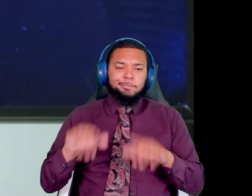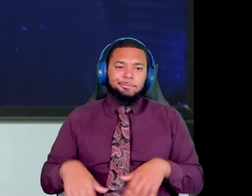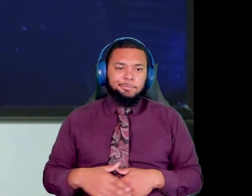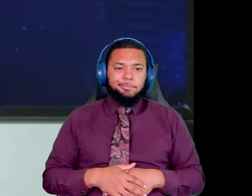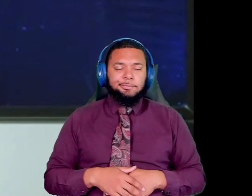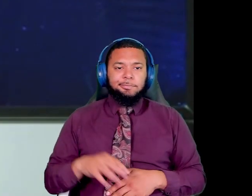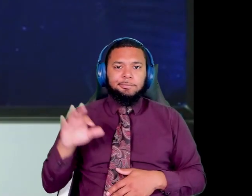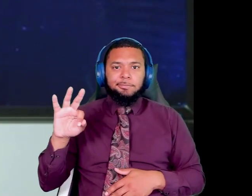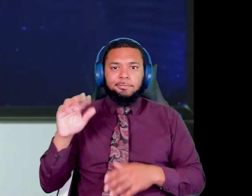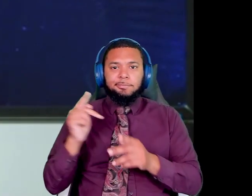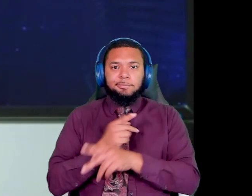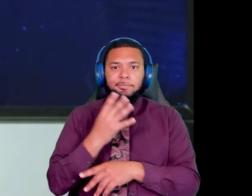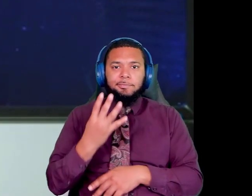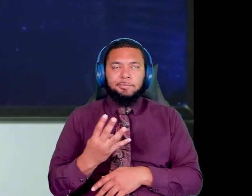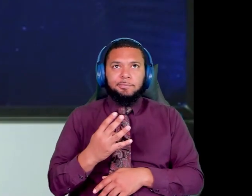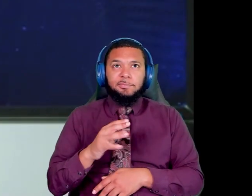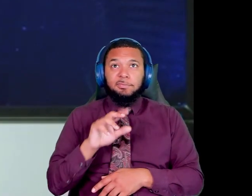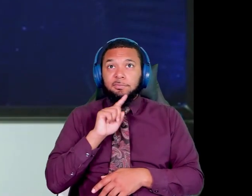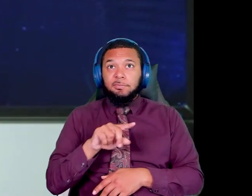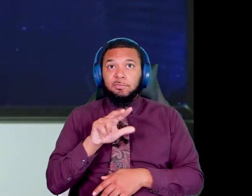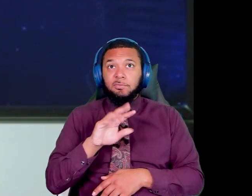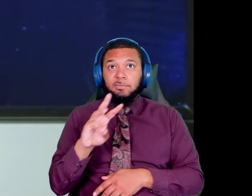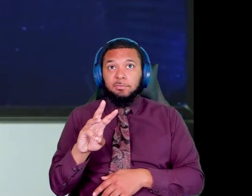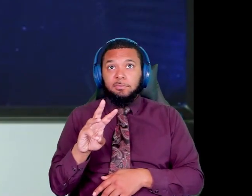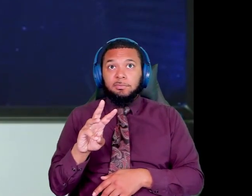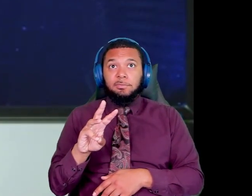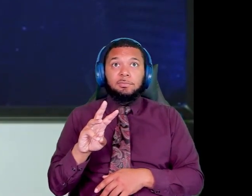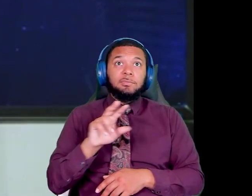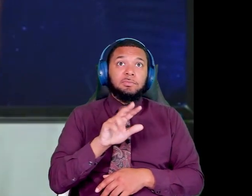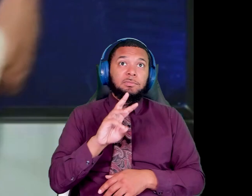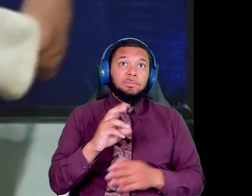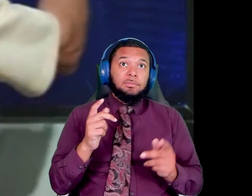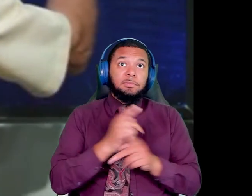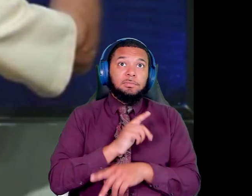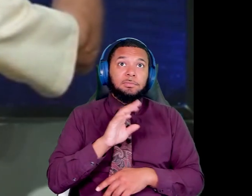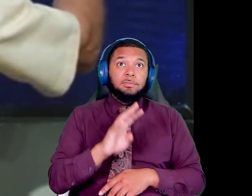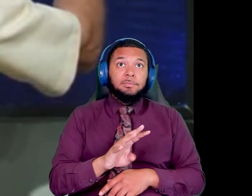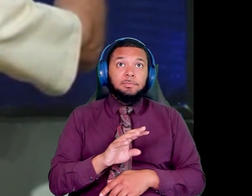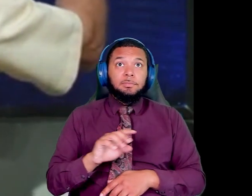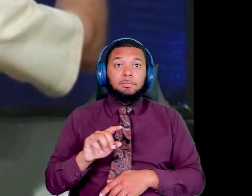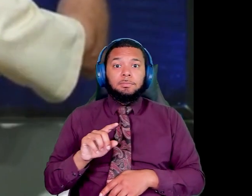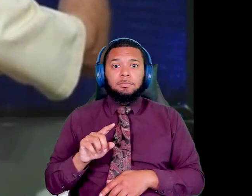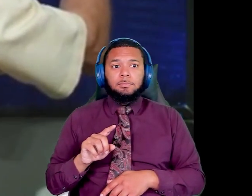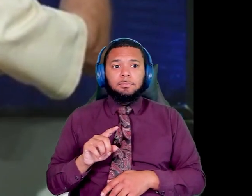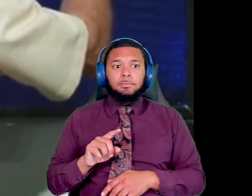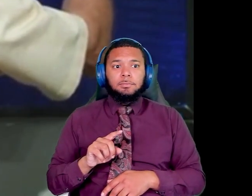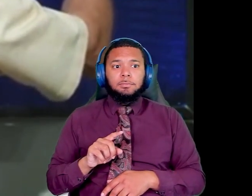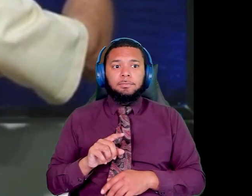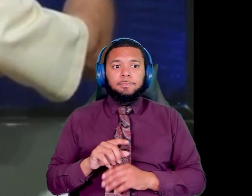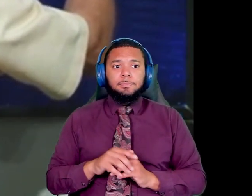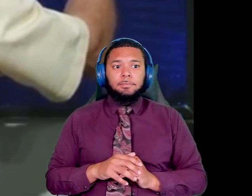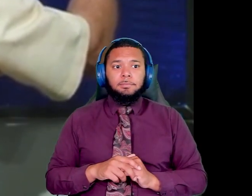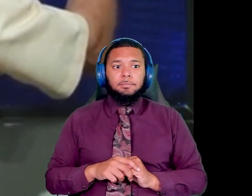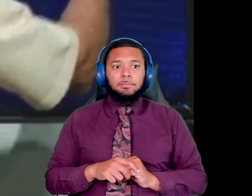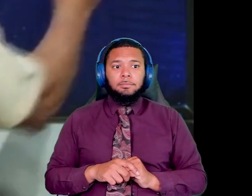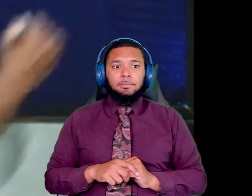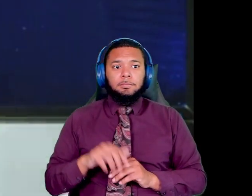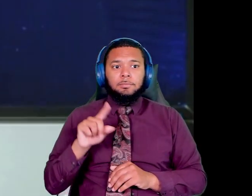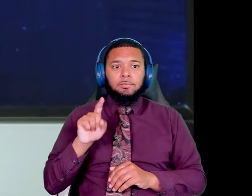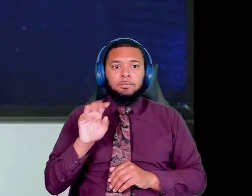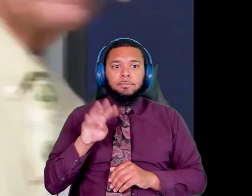9 times 4 is 36, and 36 times 4 is